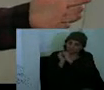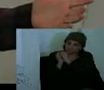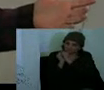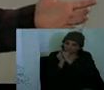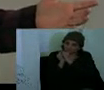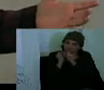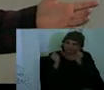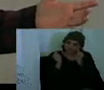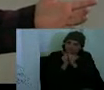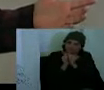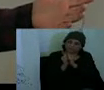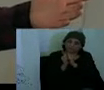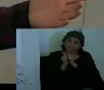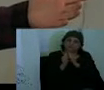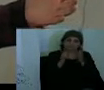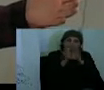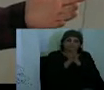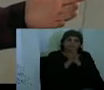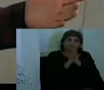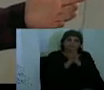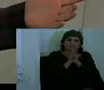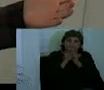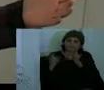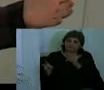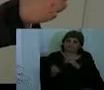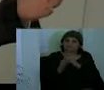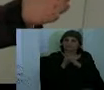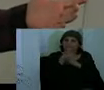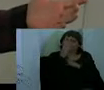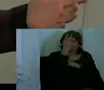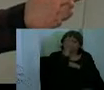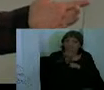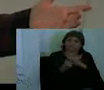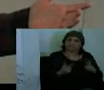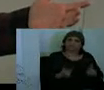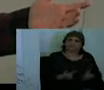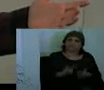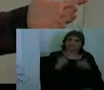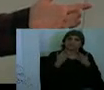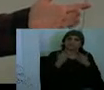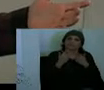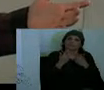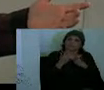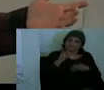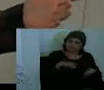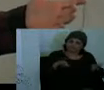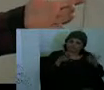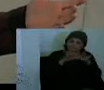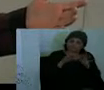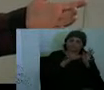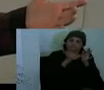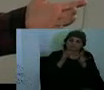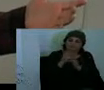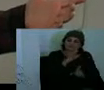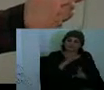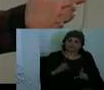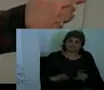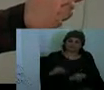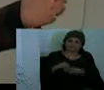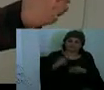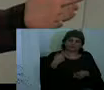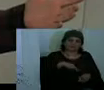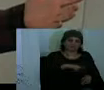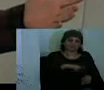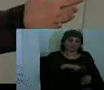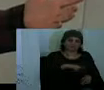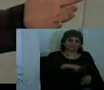We pray, God, that you will take us from this place to go out and live the preeminence of Jesus Christ in us. Help us to